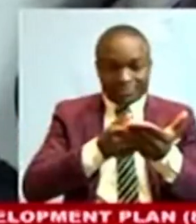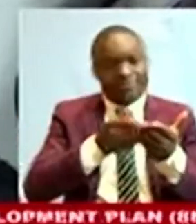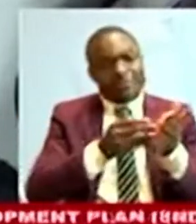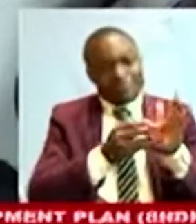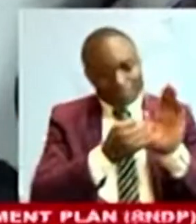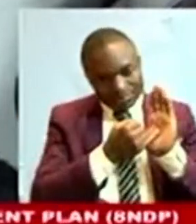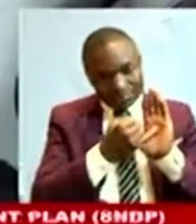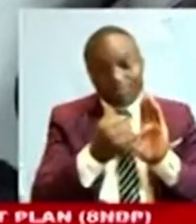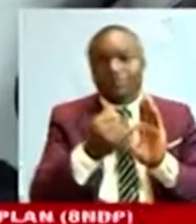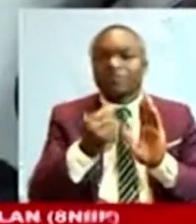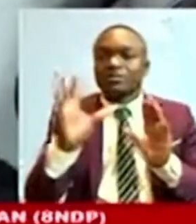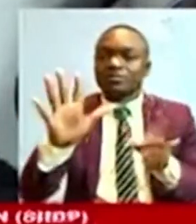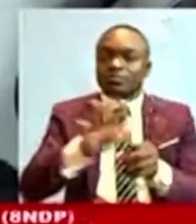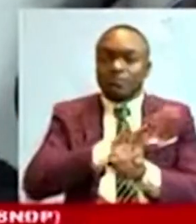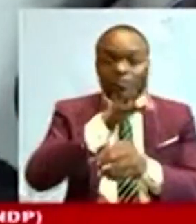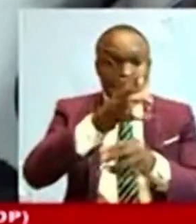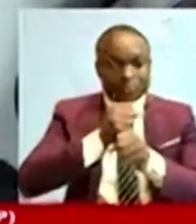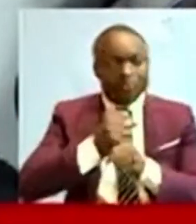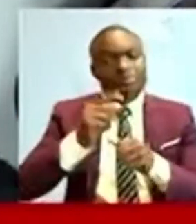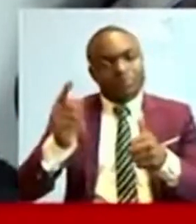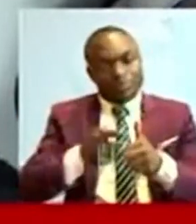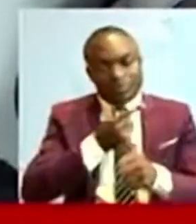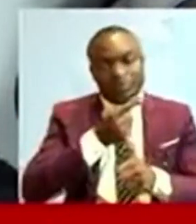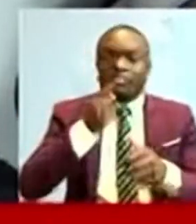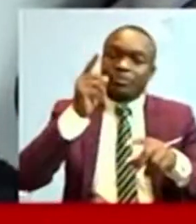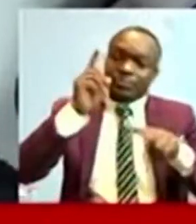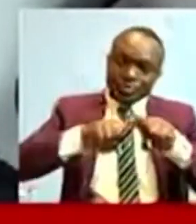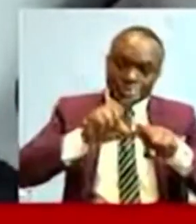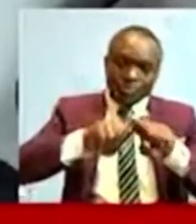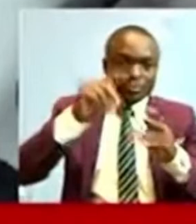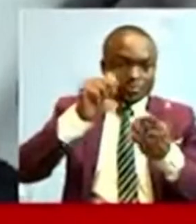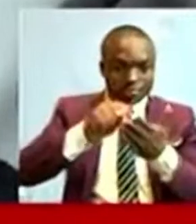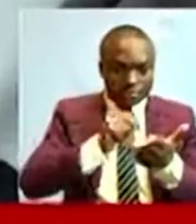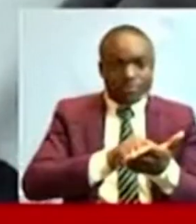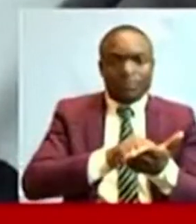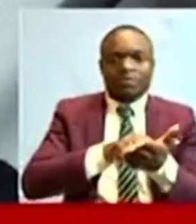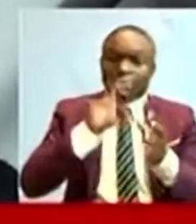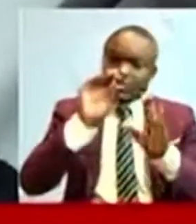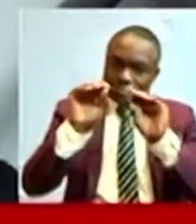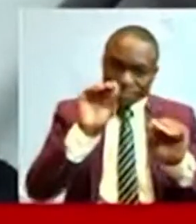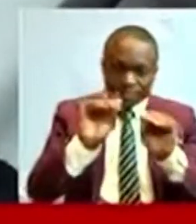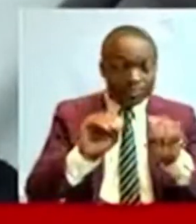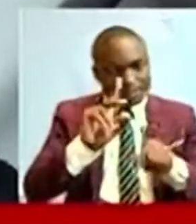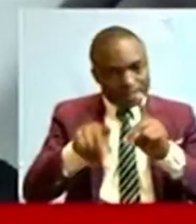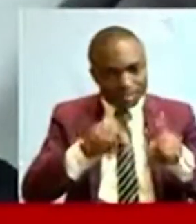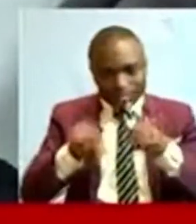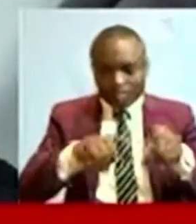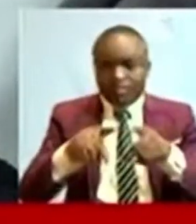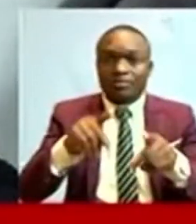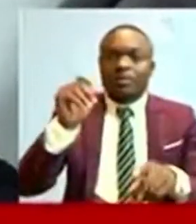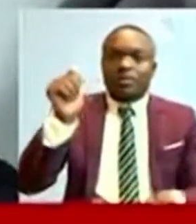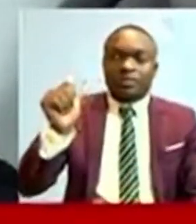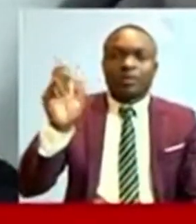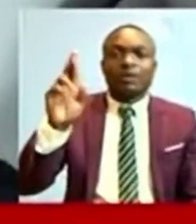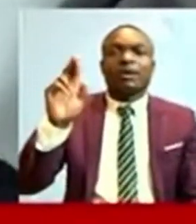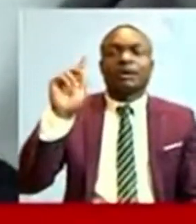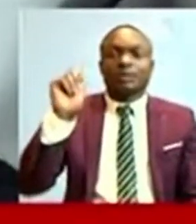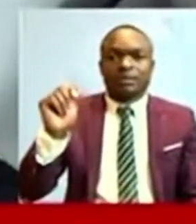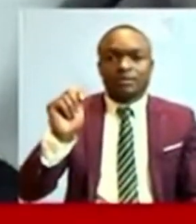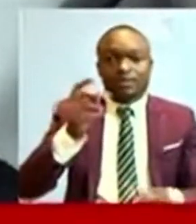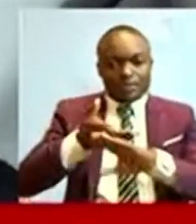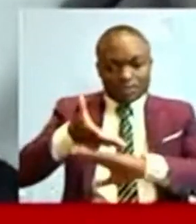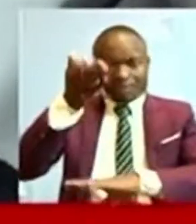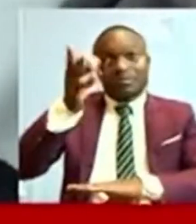met. The next one on HIV testing and treatment was percentage of people on ART above 20 years.